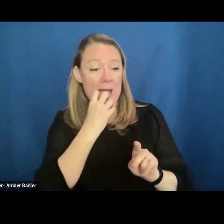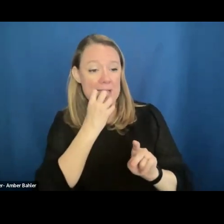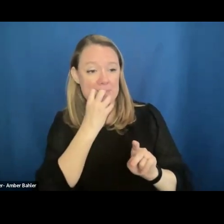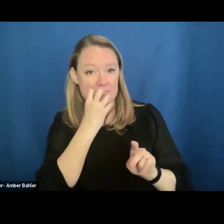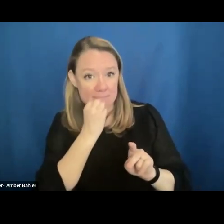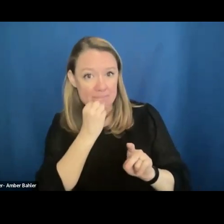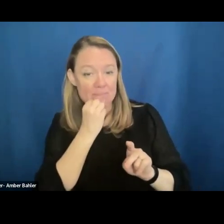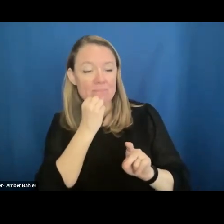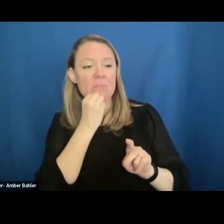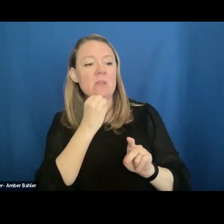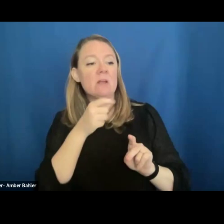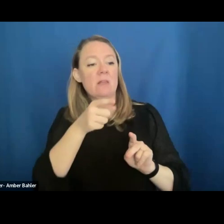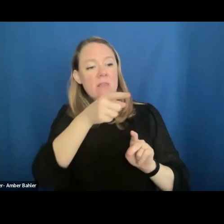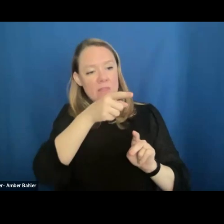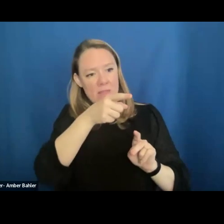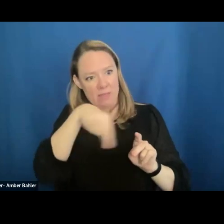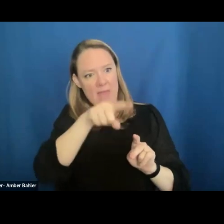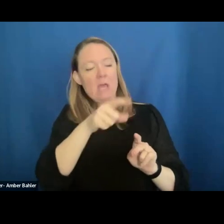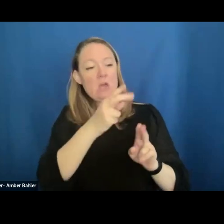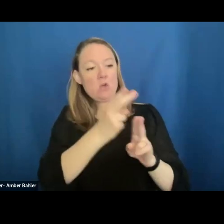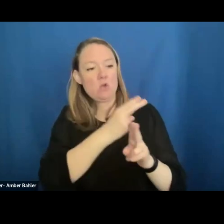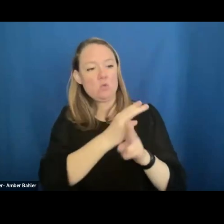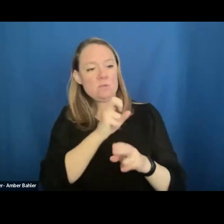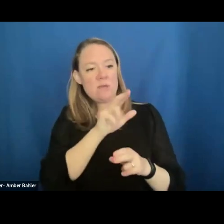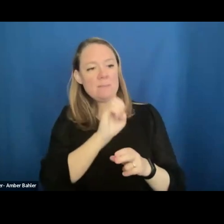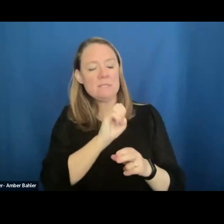soft to participate in supporting that.